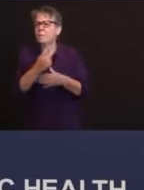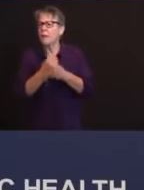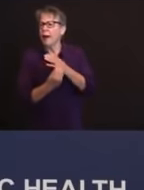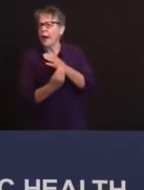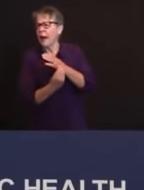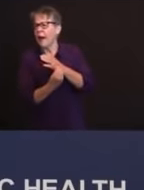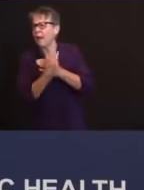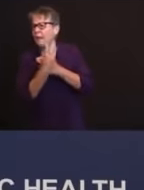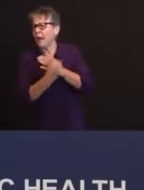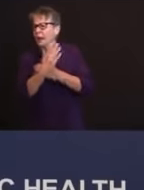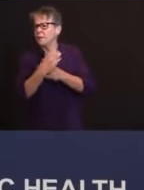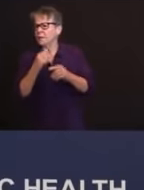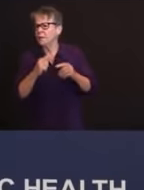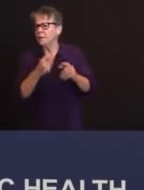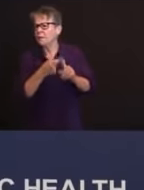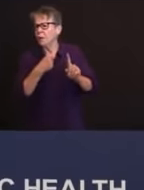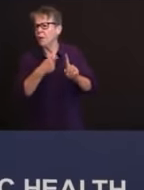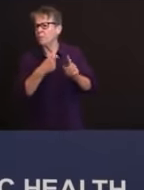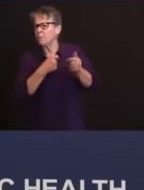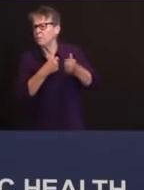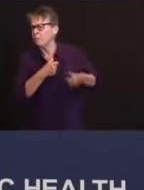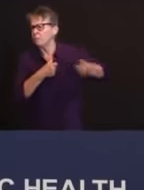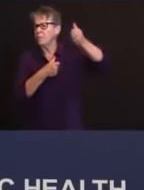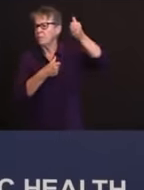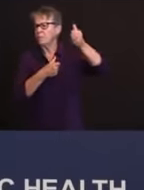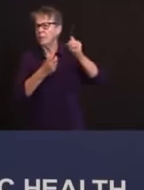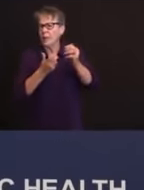but Parimal, you should weigh in if you see that differently.